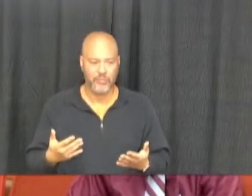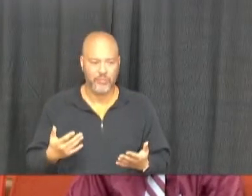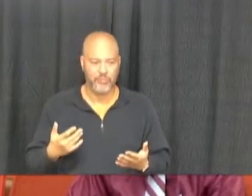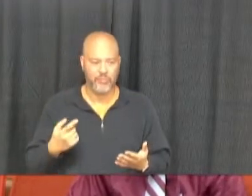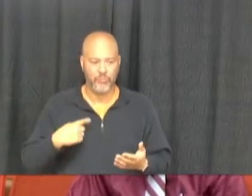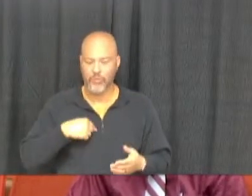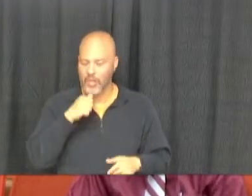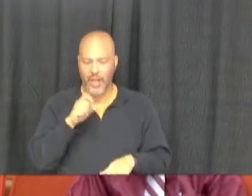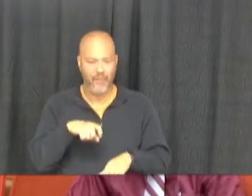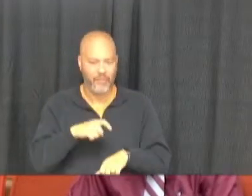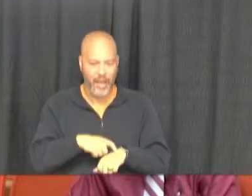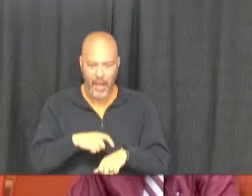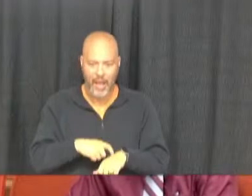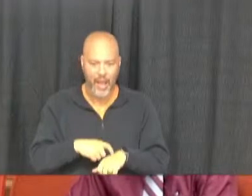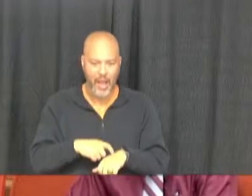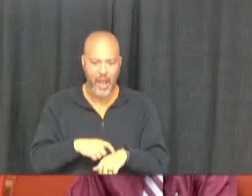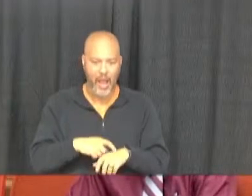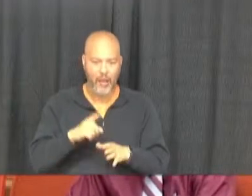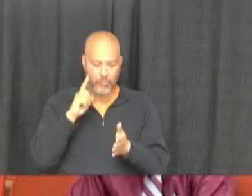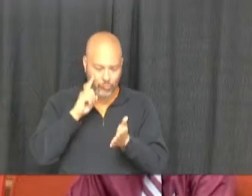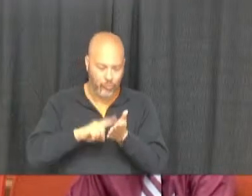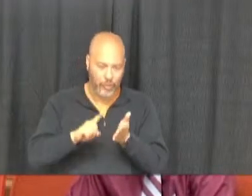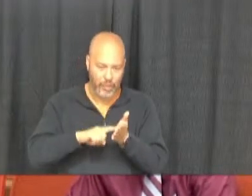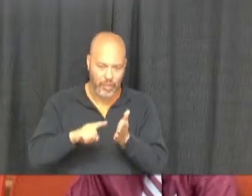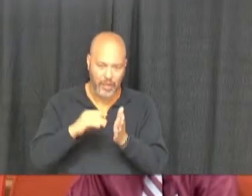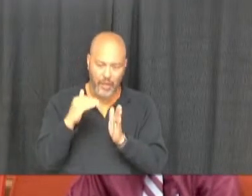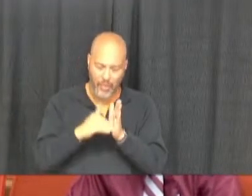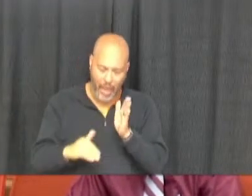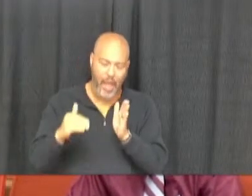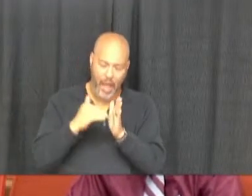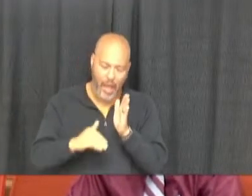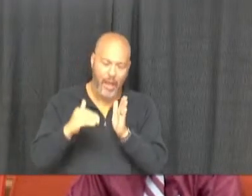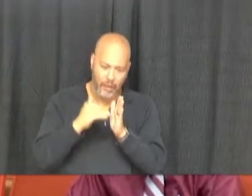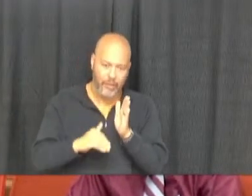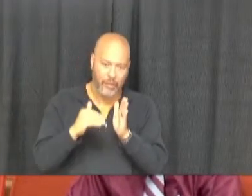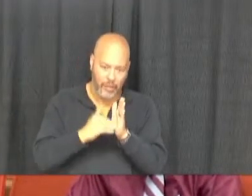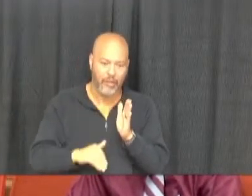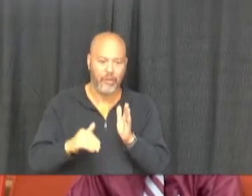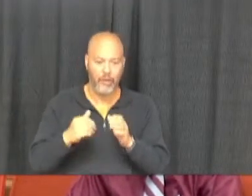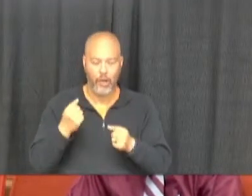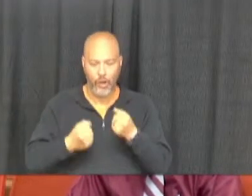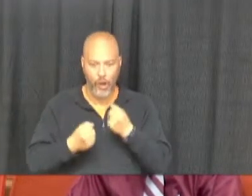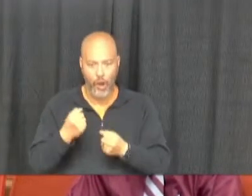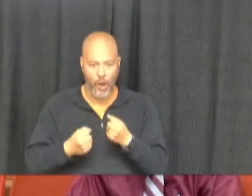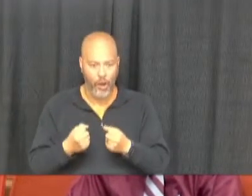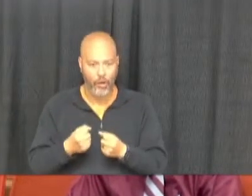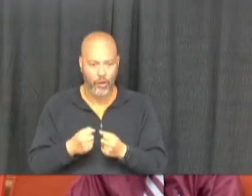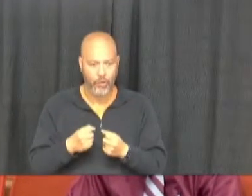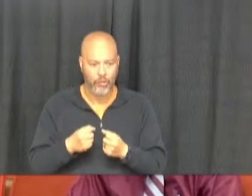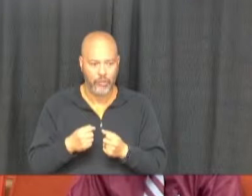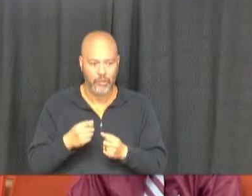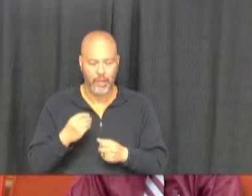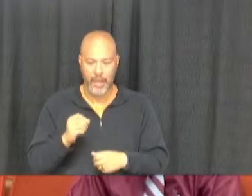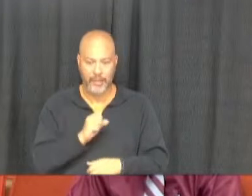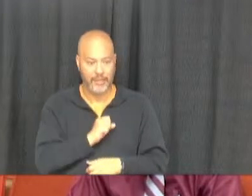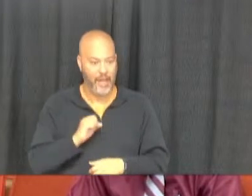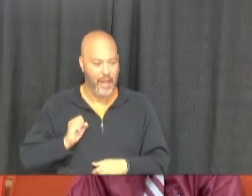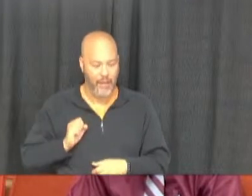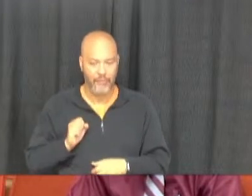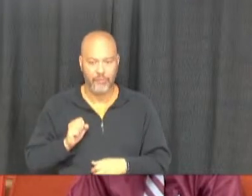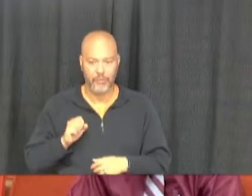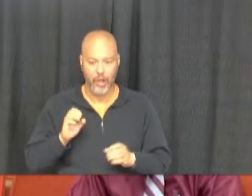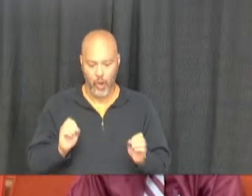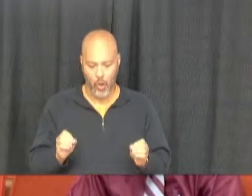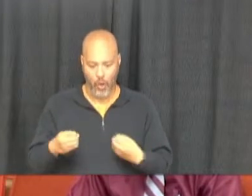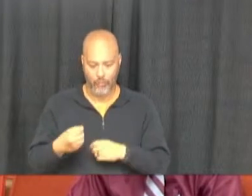have time to go through the thousands of cars that may be going through an intersection and staff an office